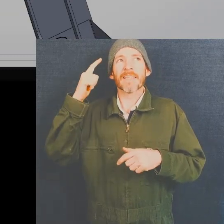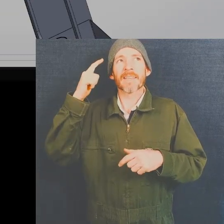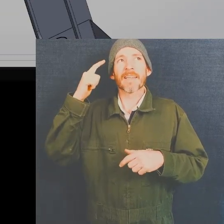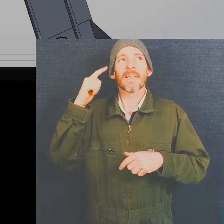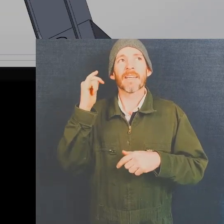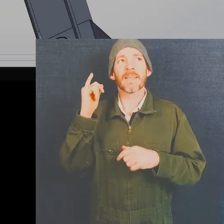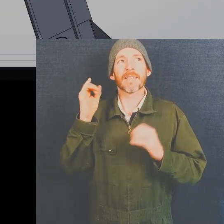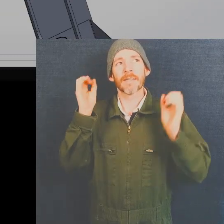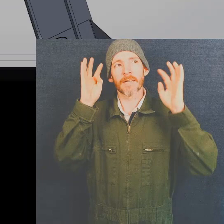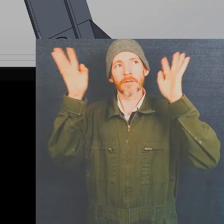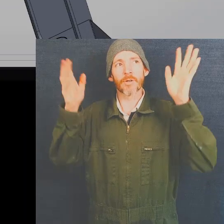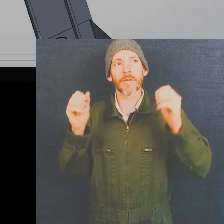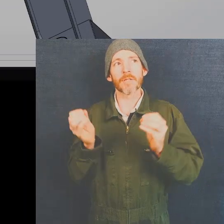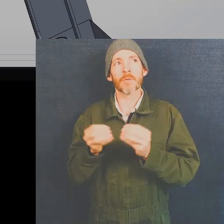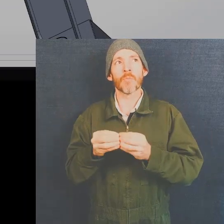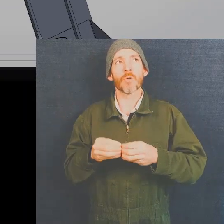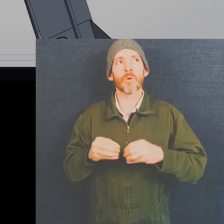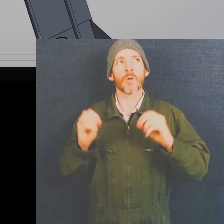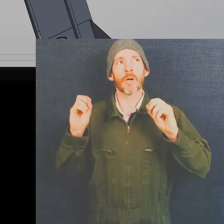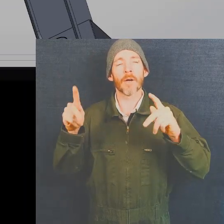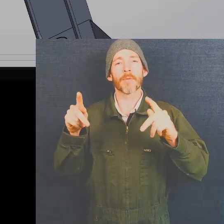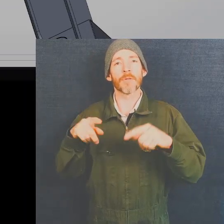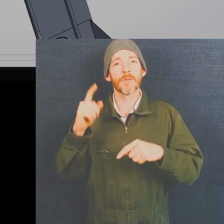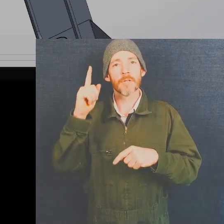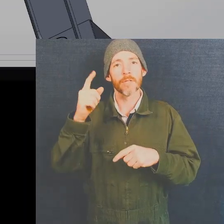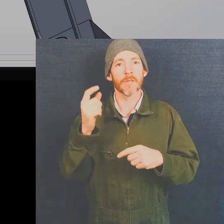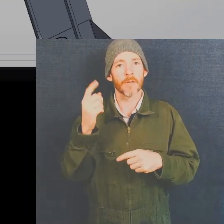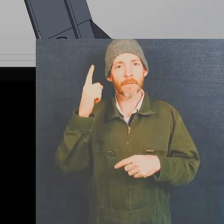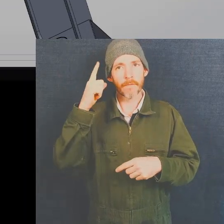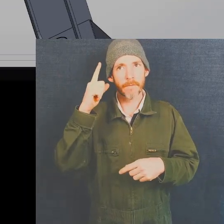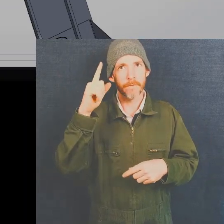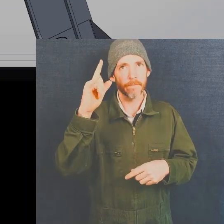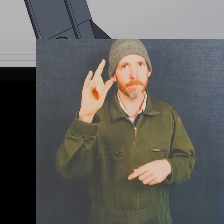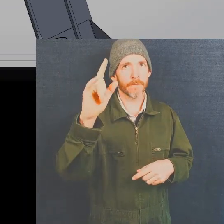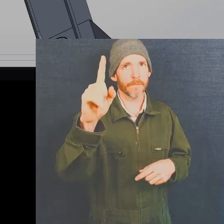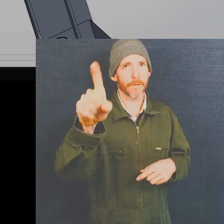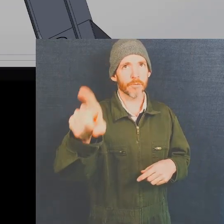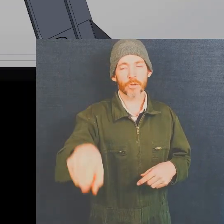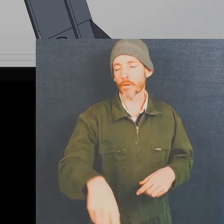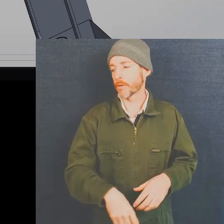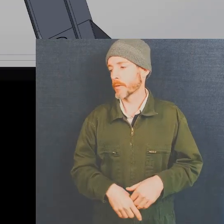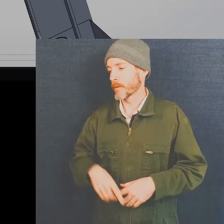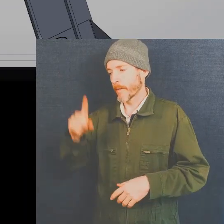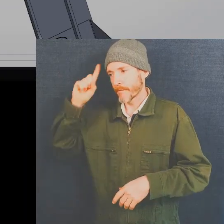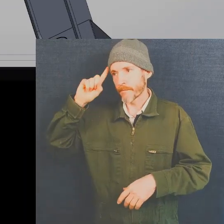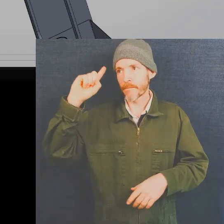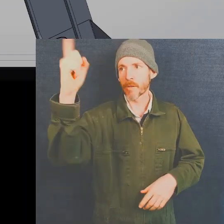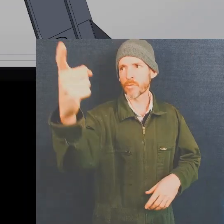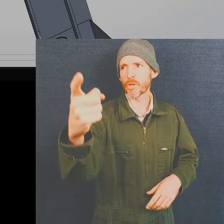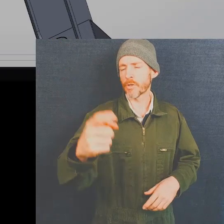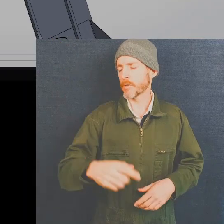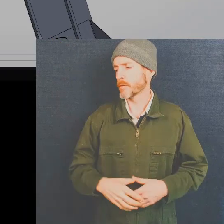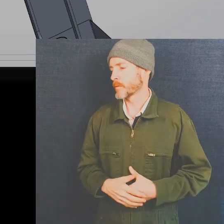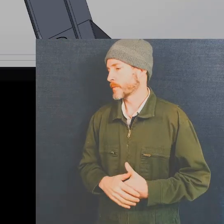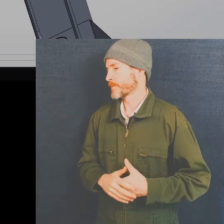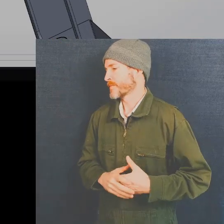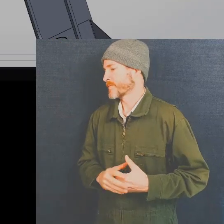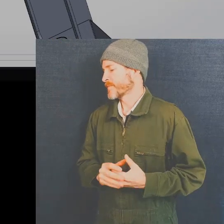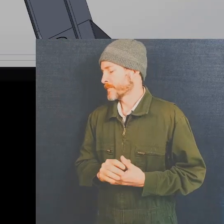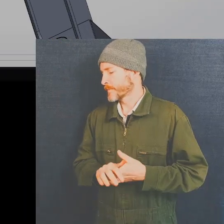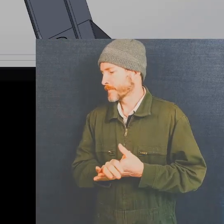I think it creates more opportunities in the future. Future?